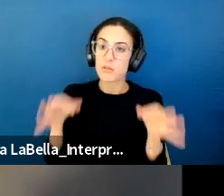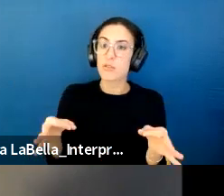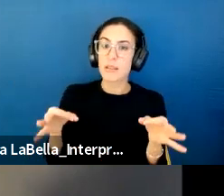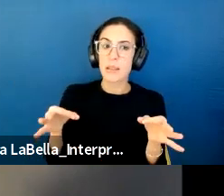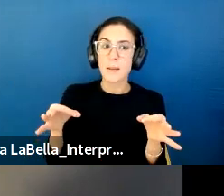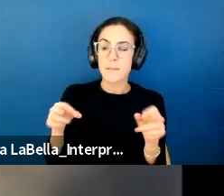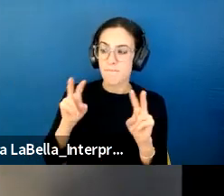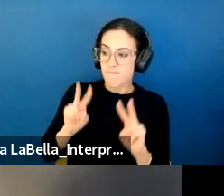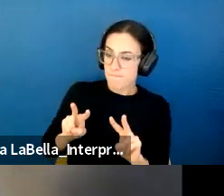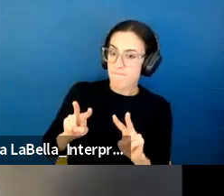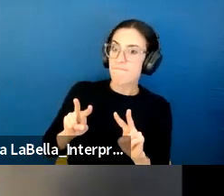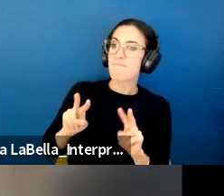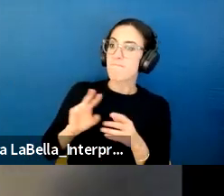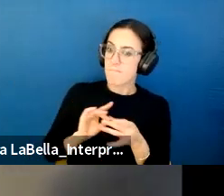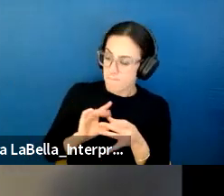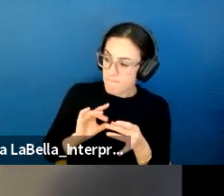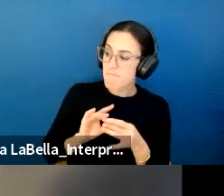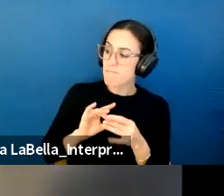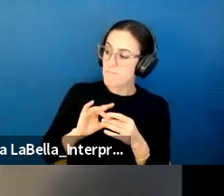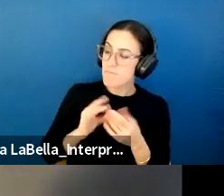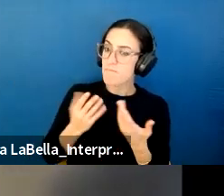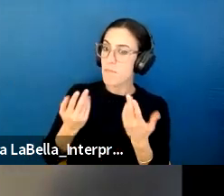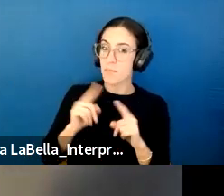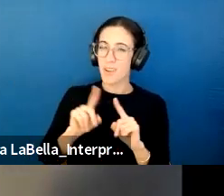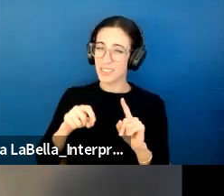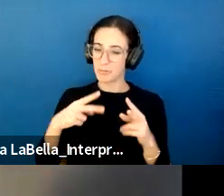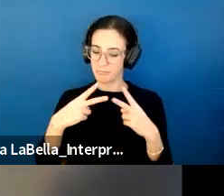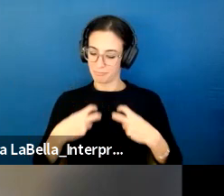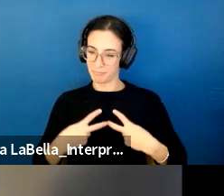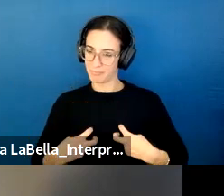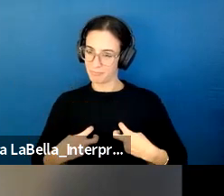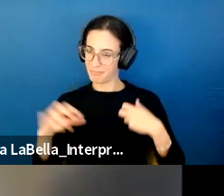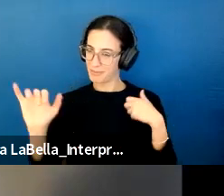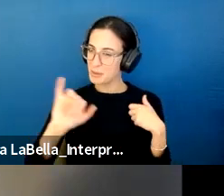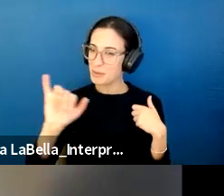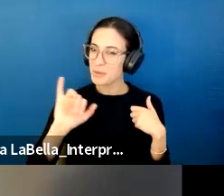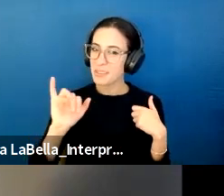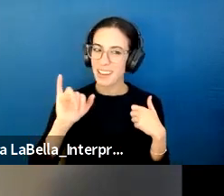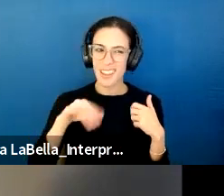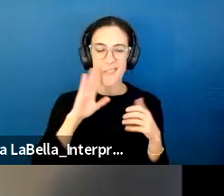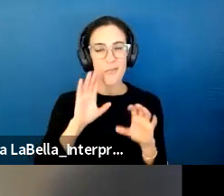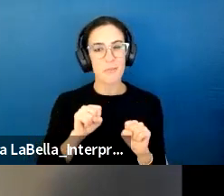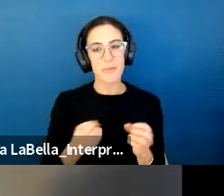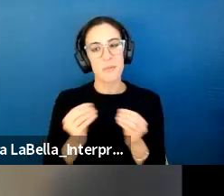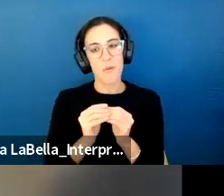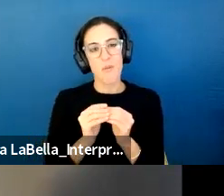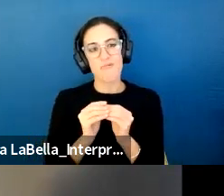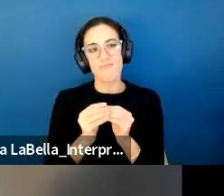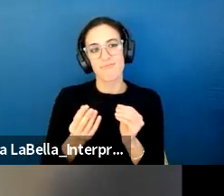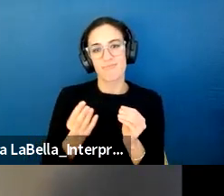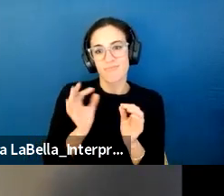observe and have commentary about that, but we should really look at ourselves, and that's probably going to be more valuable work.